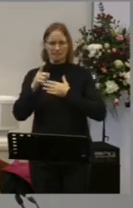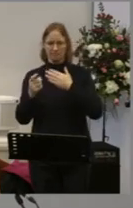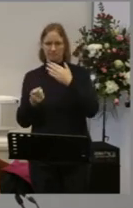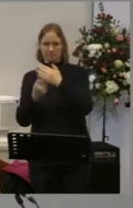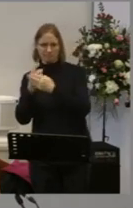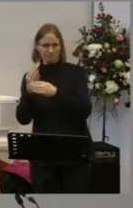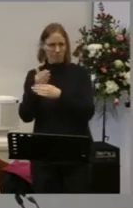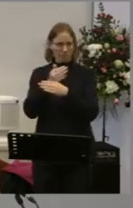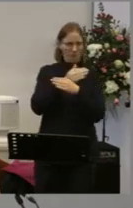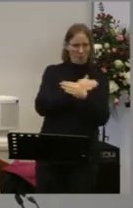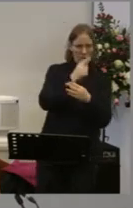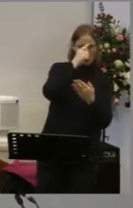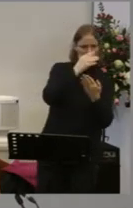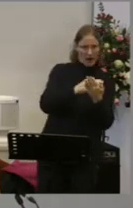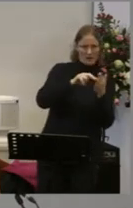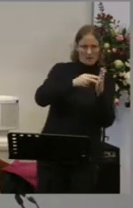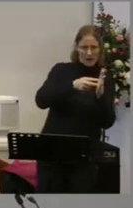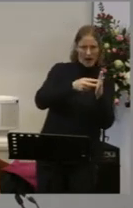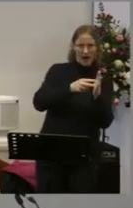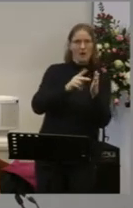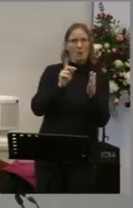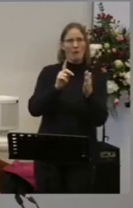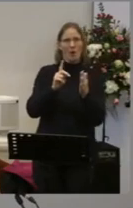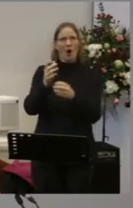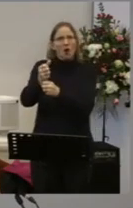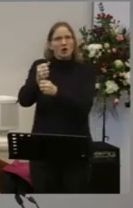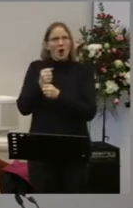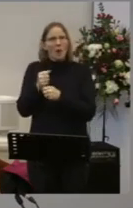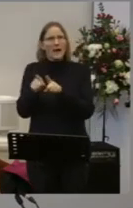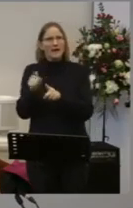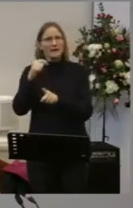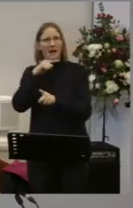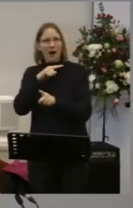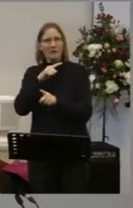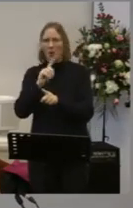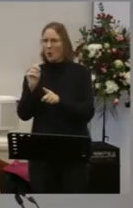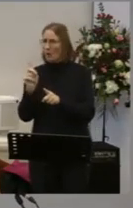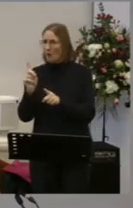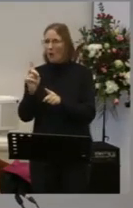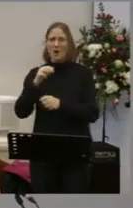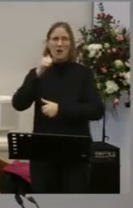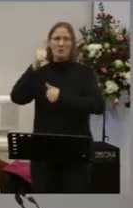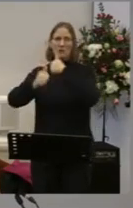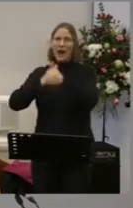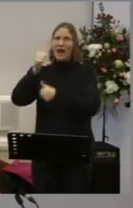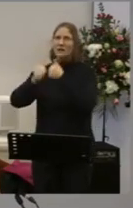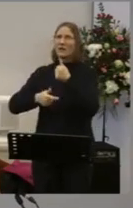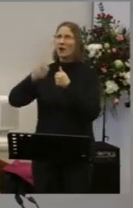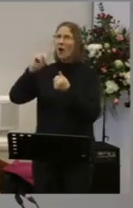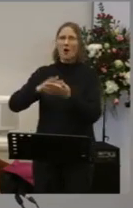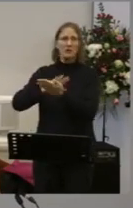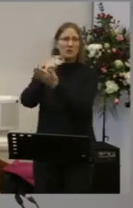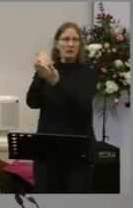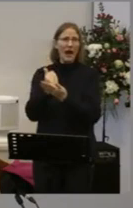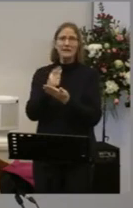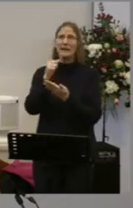Then into verse 6 To the praise of his glorious grace Which he has freely given us In the one he loves In him